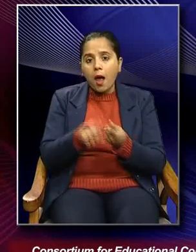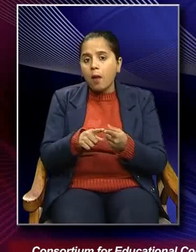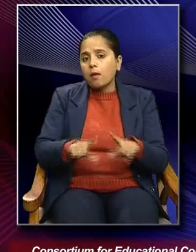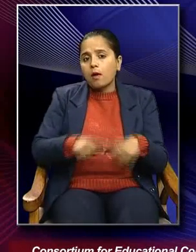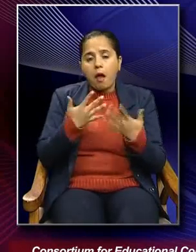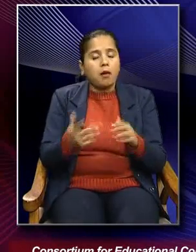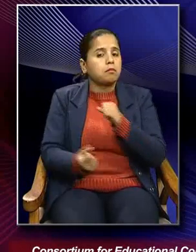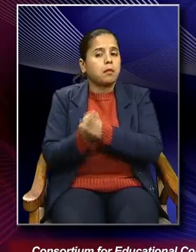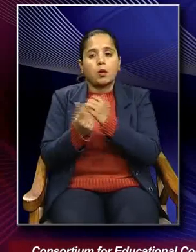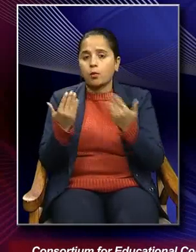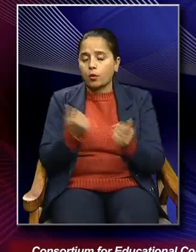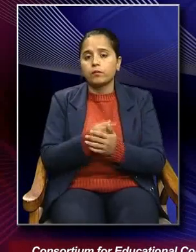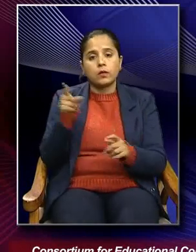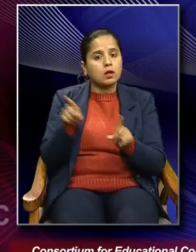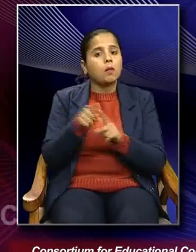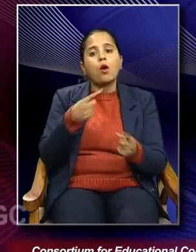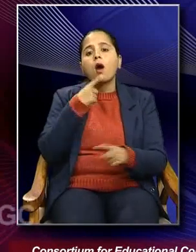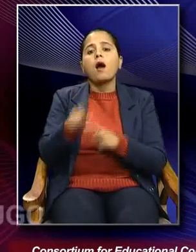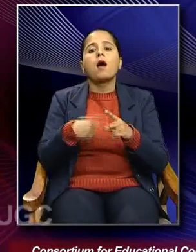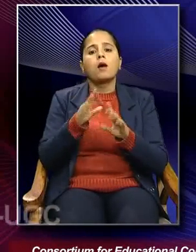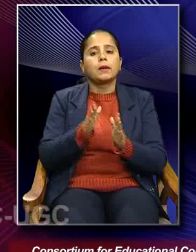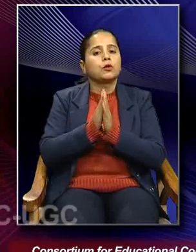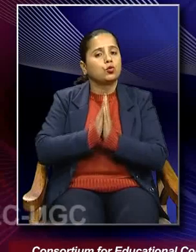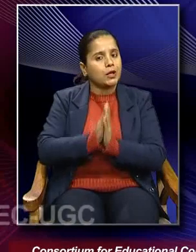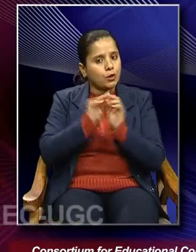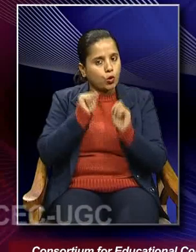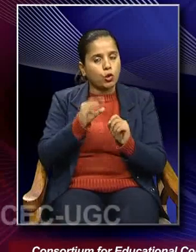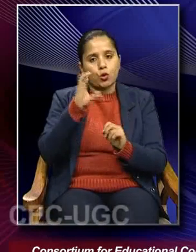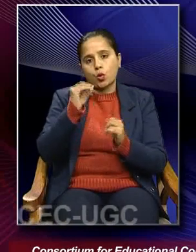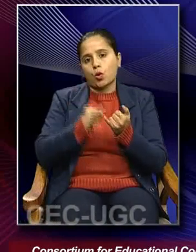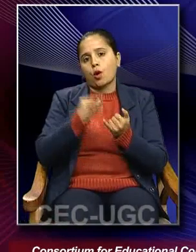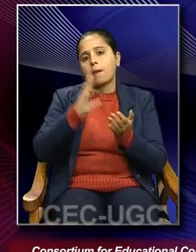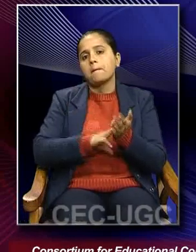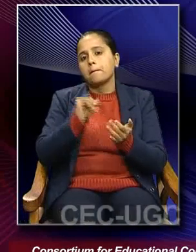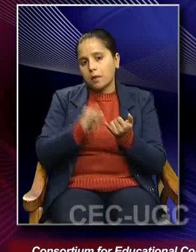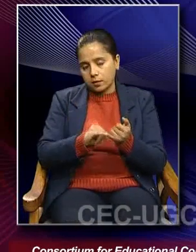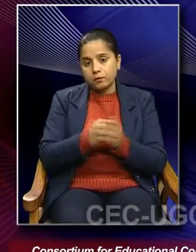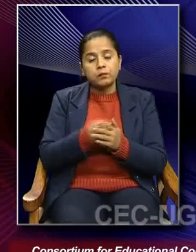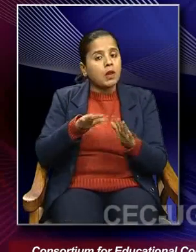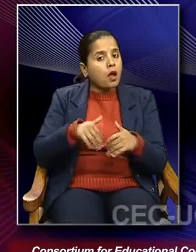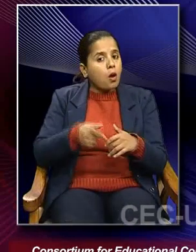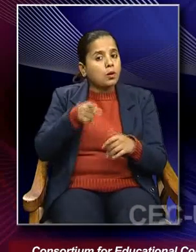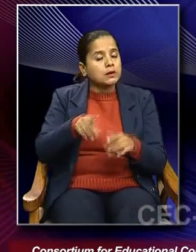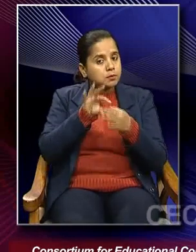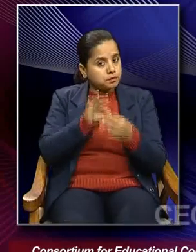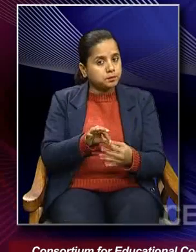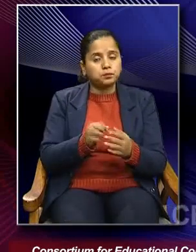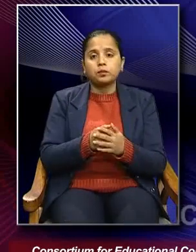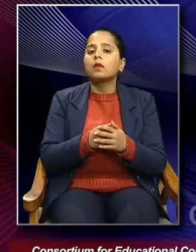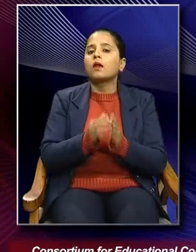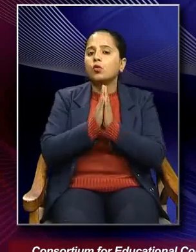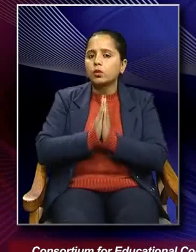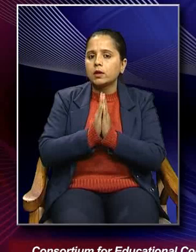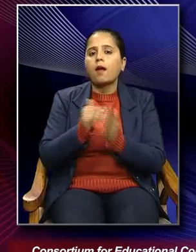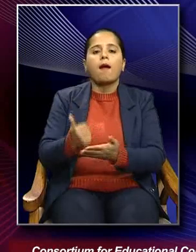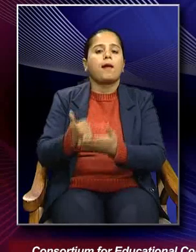life. So he is also talking about the religious cosmos and the way in which religion